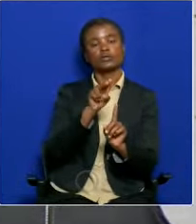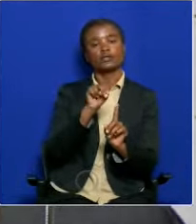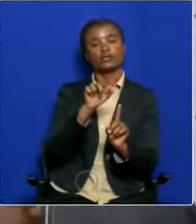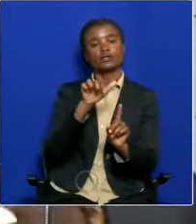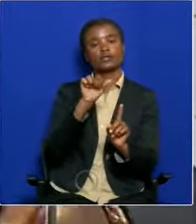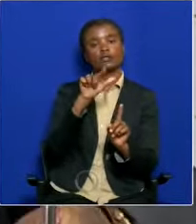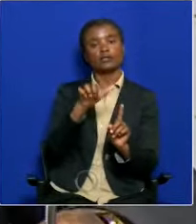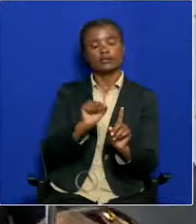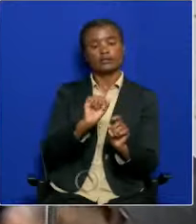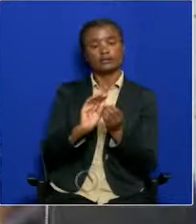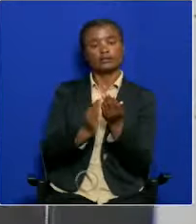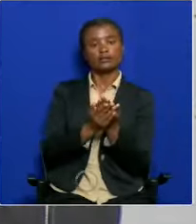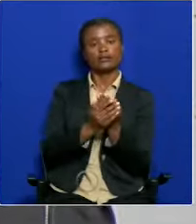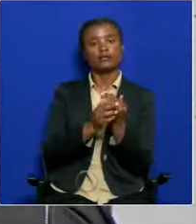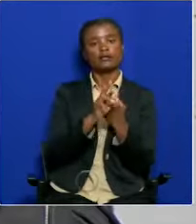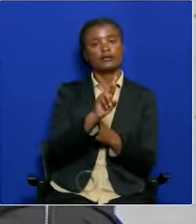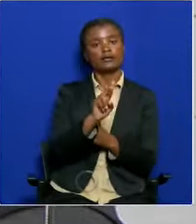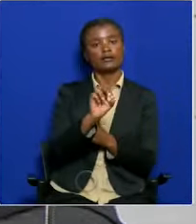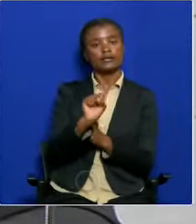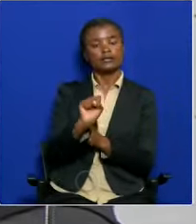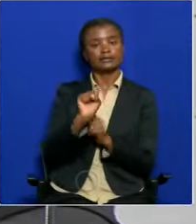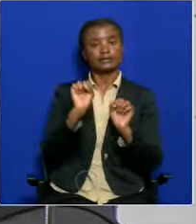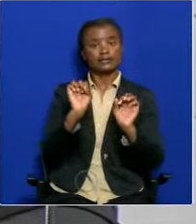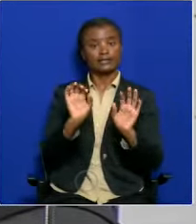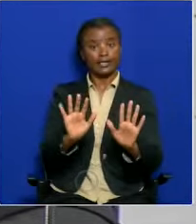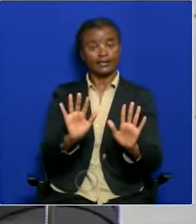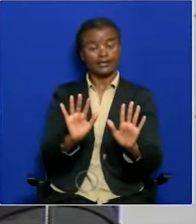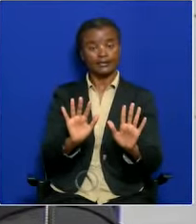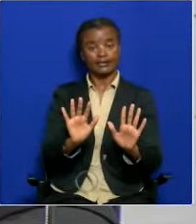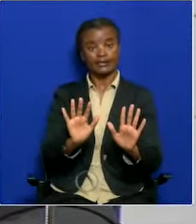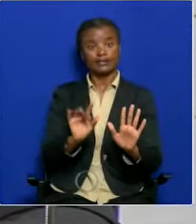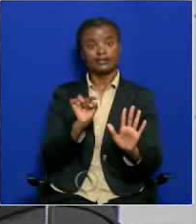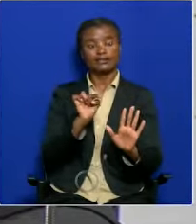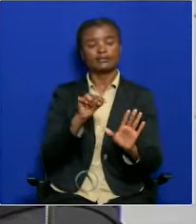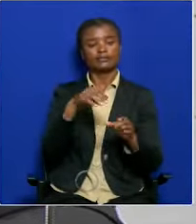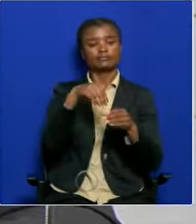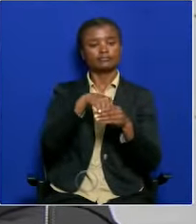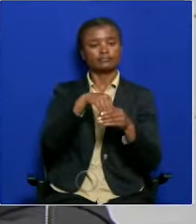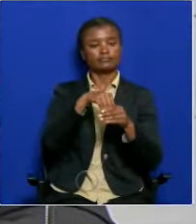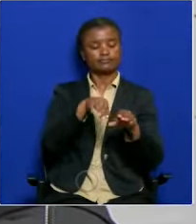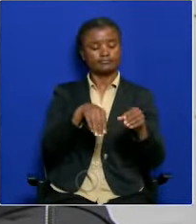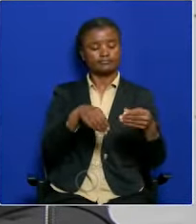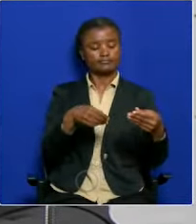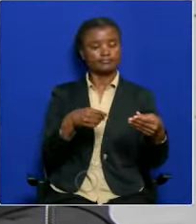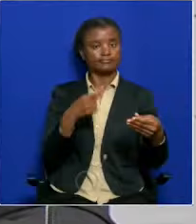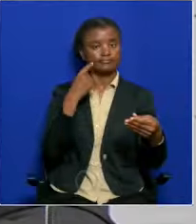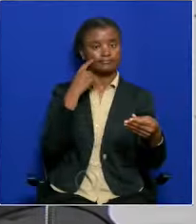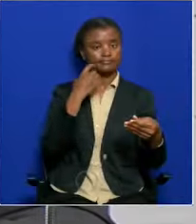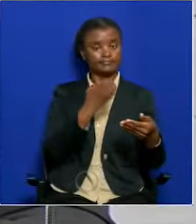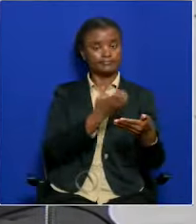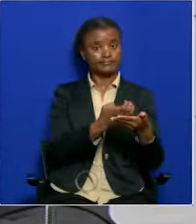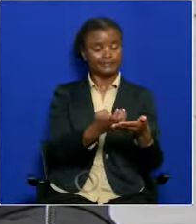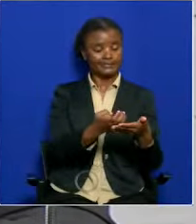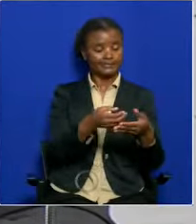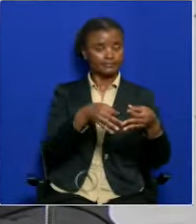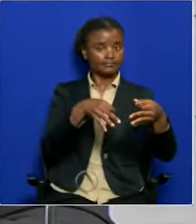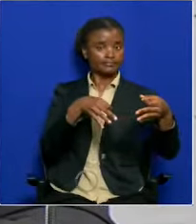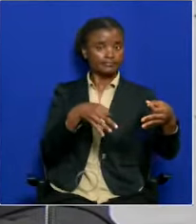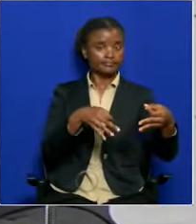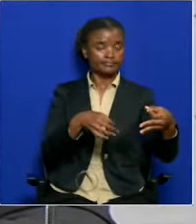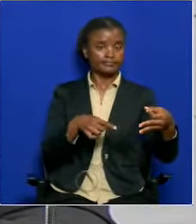which forms part of the evidentiary material before the